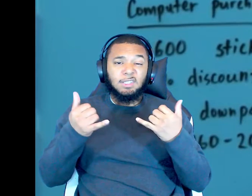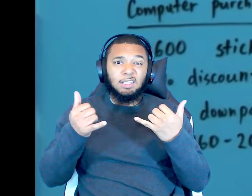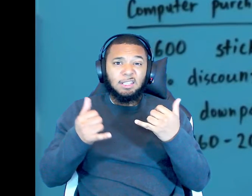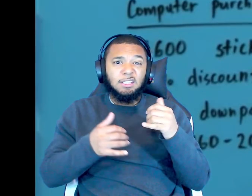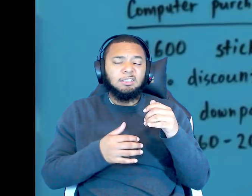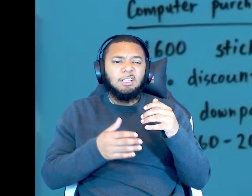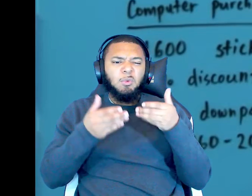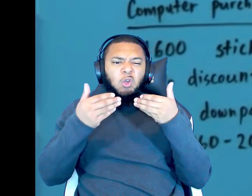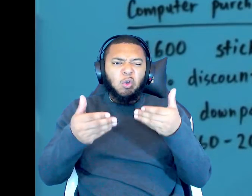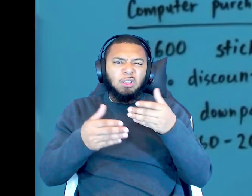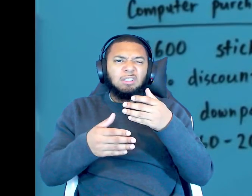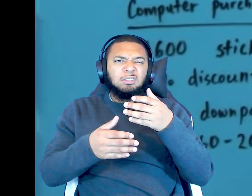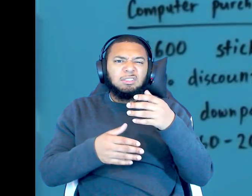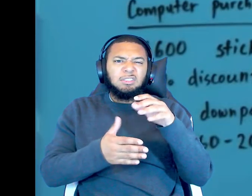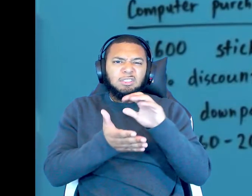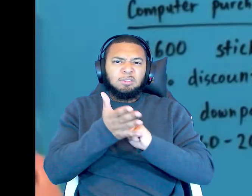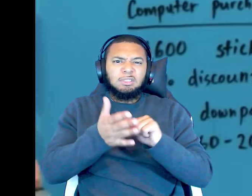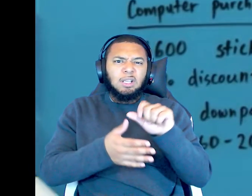380 here.